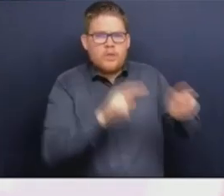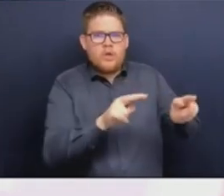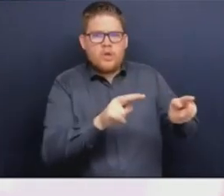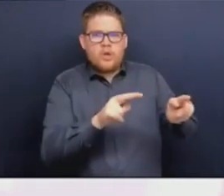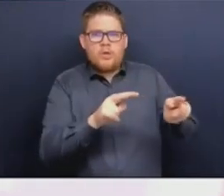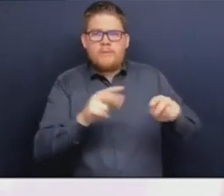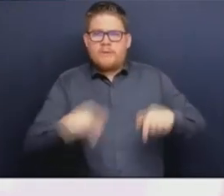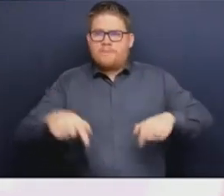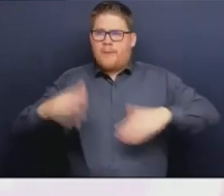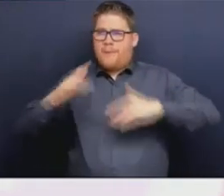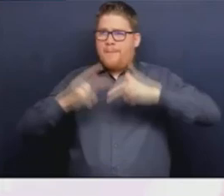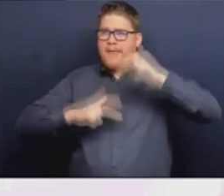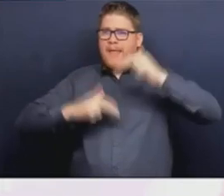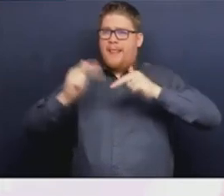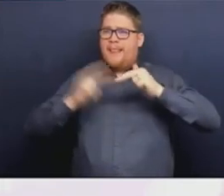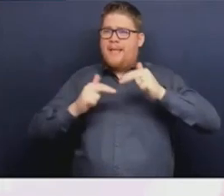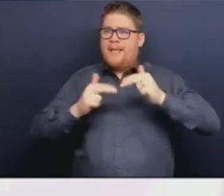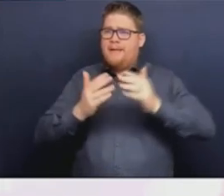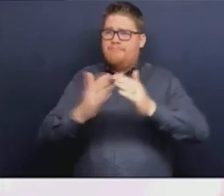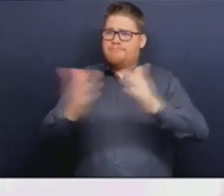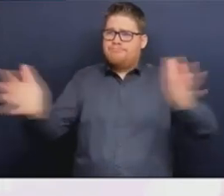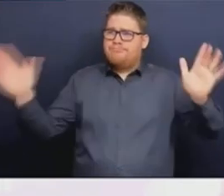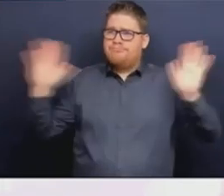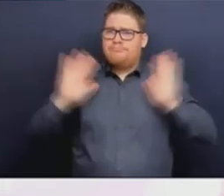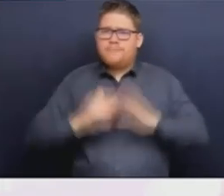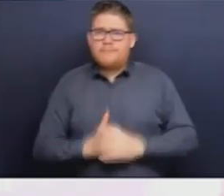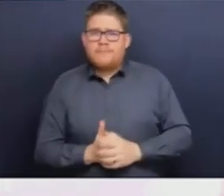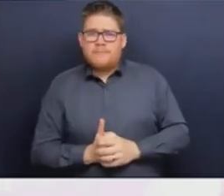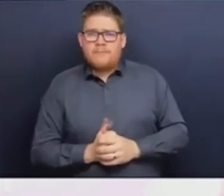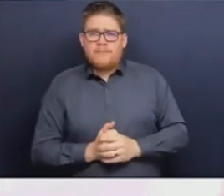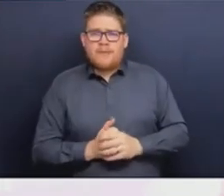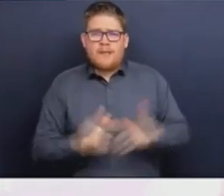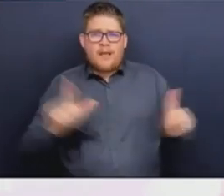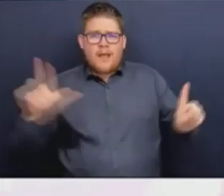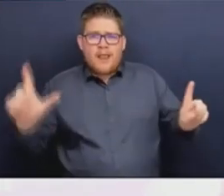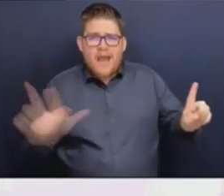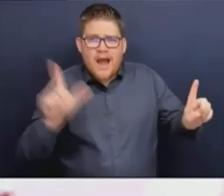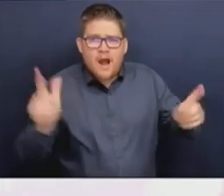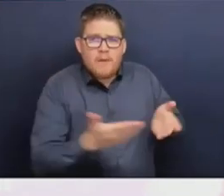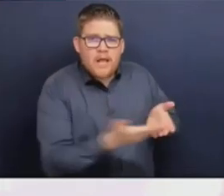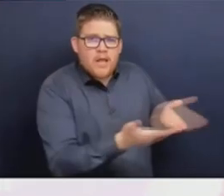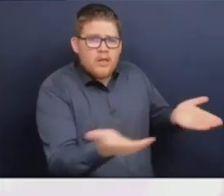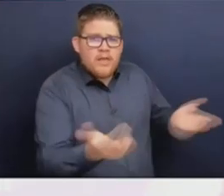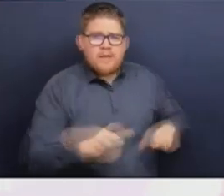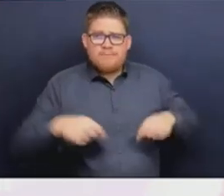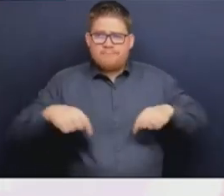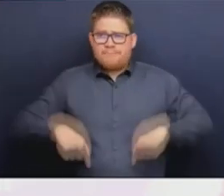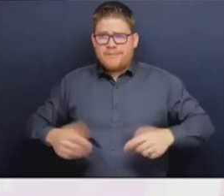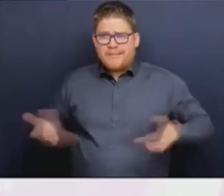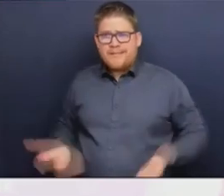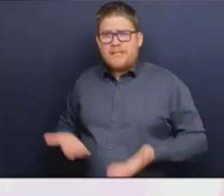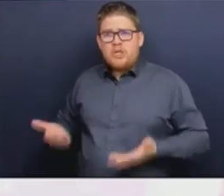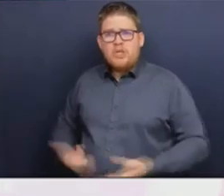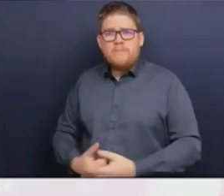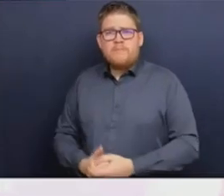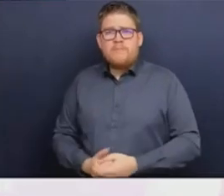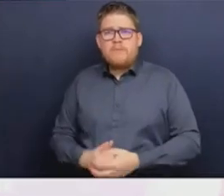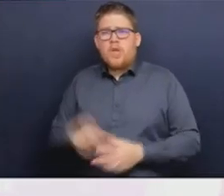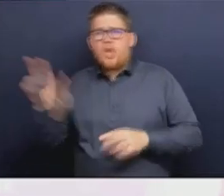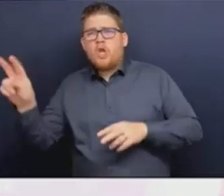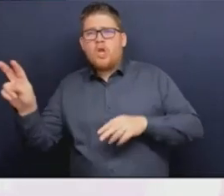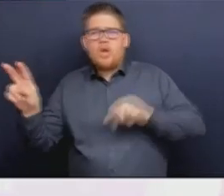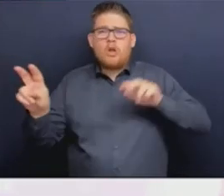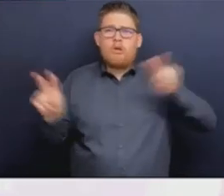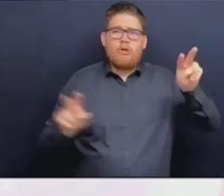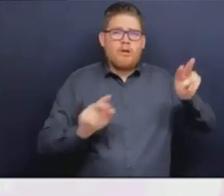I think, and the library and all the places that we have had a tour of today. And I say